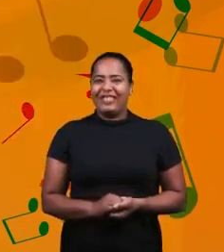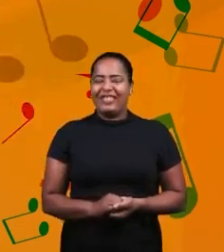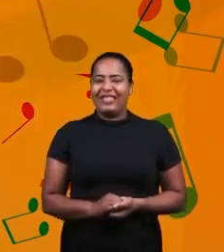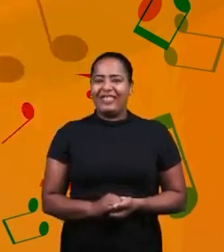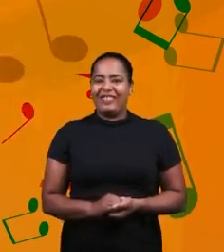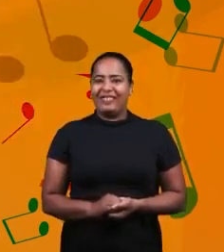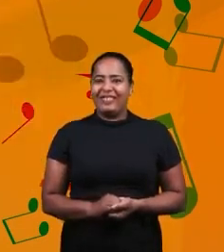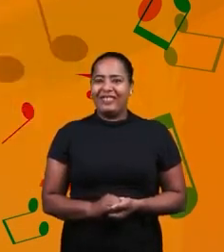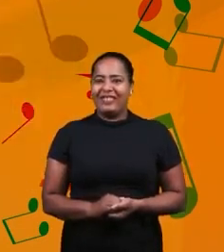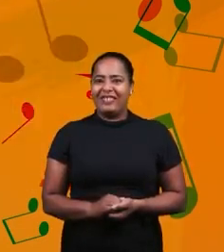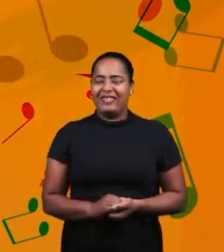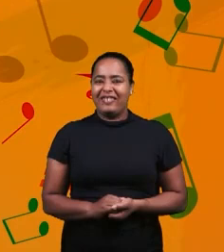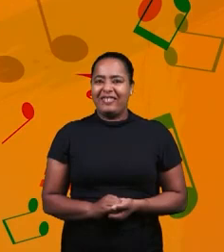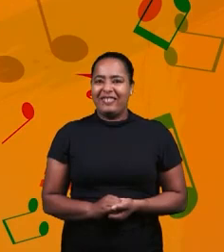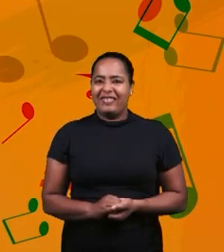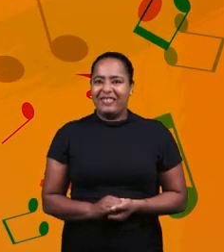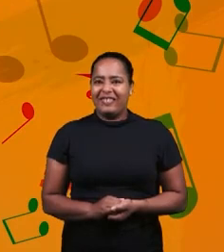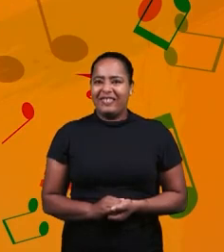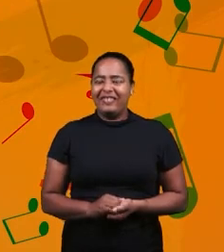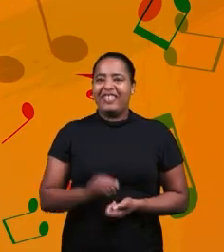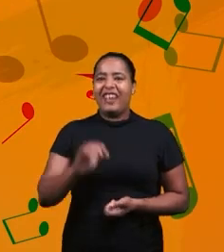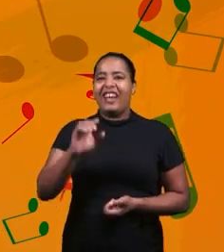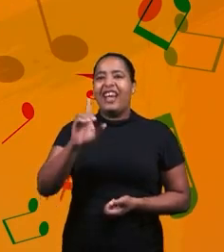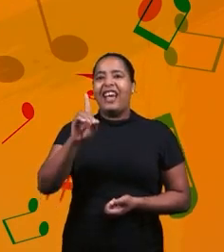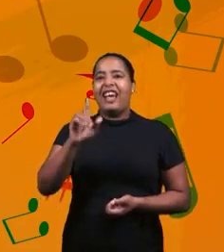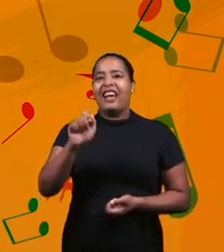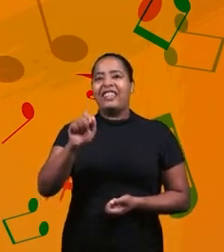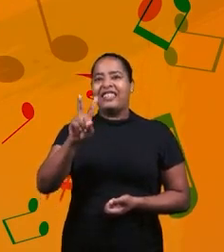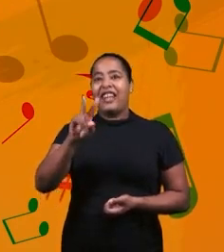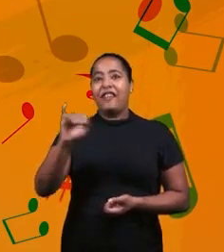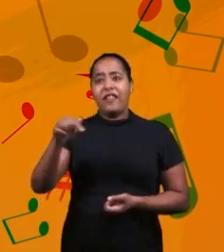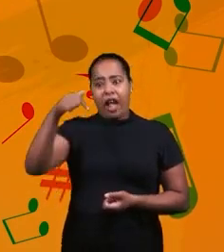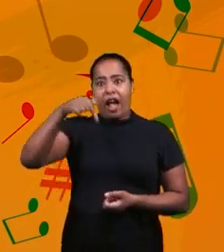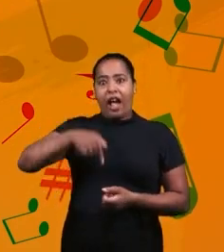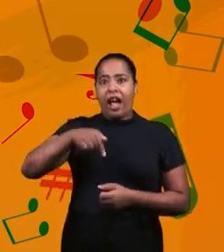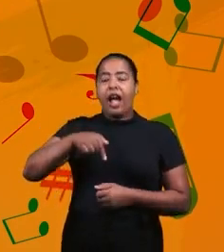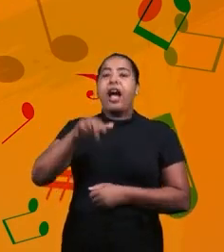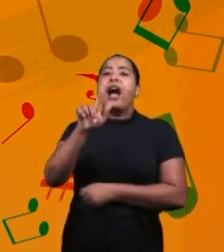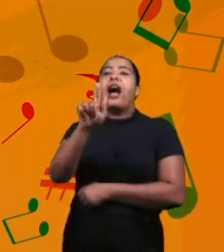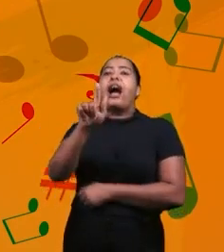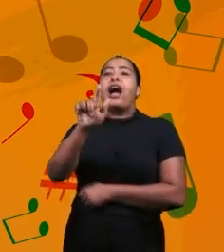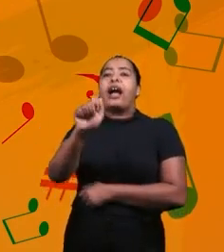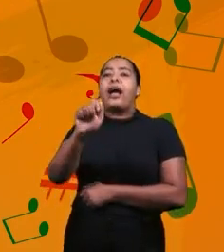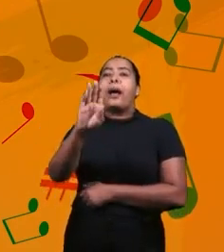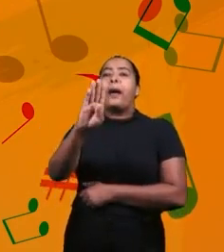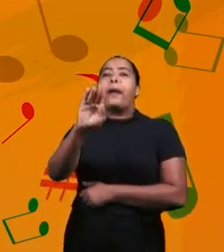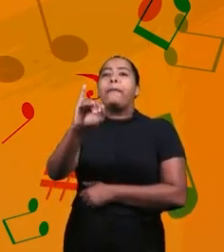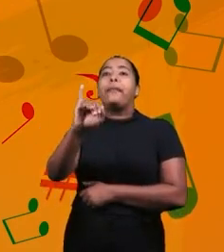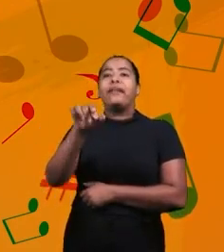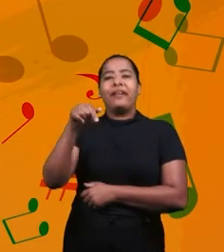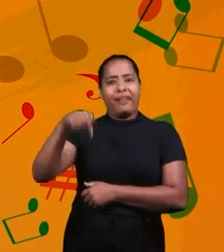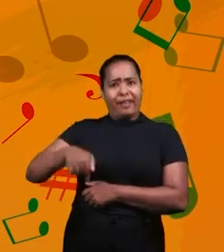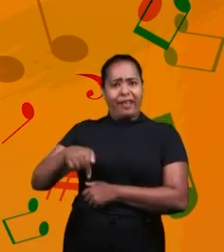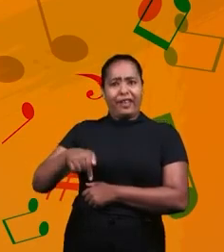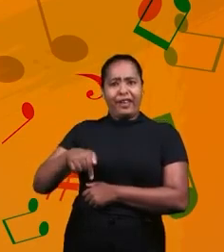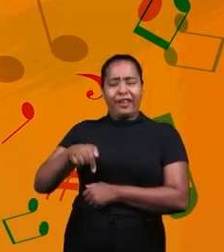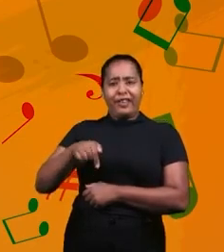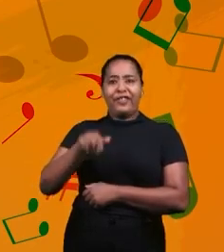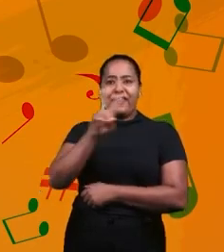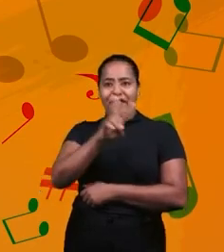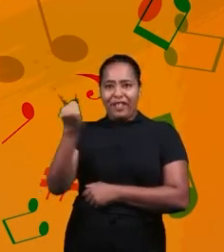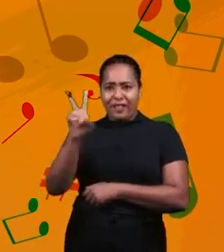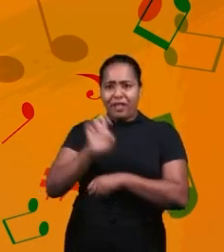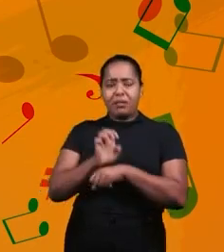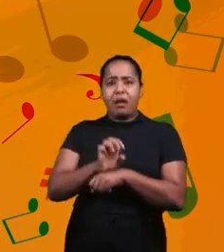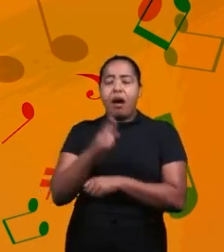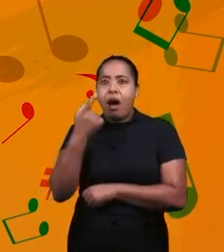This is Gabi from the city of Vila Velha, Espírito Santo. Observe her attention to putting her fingers